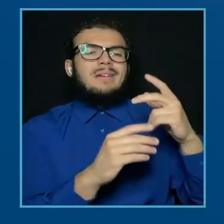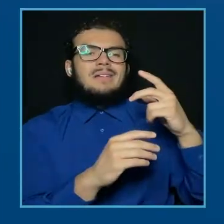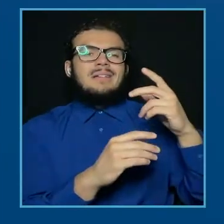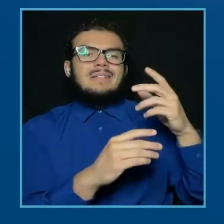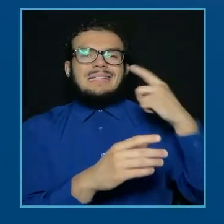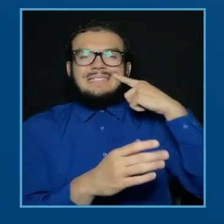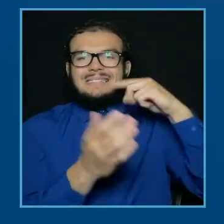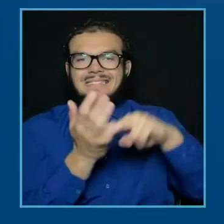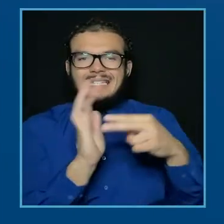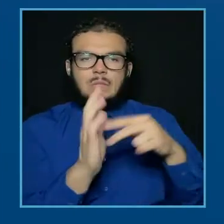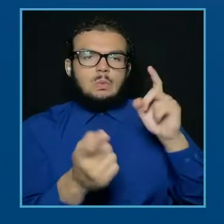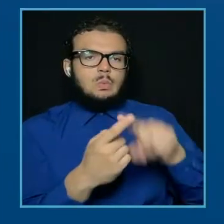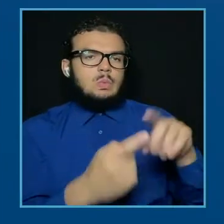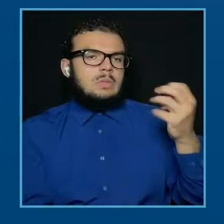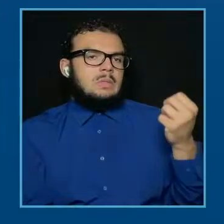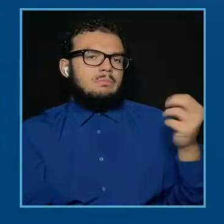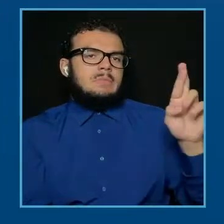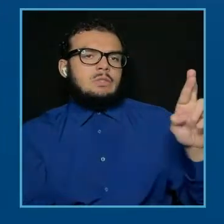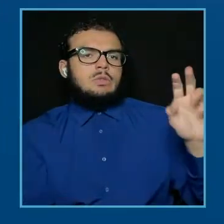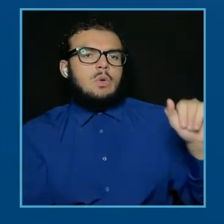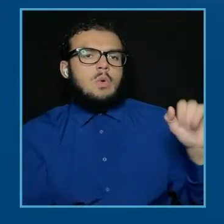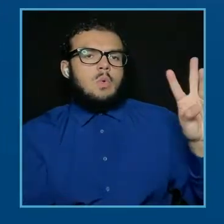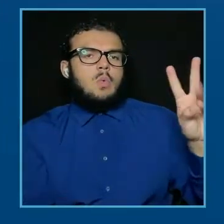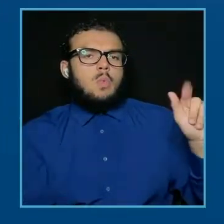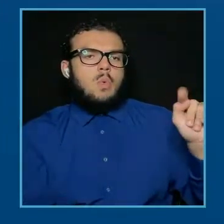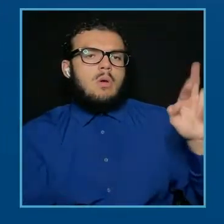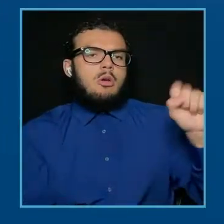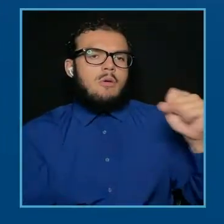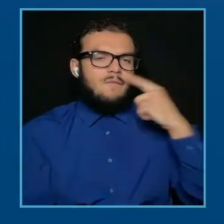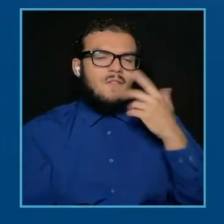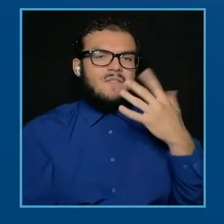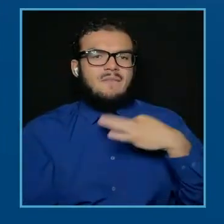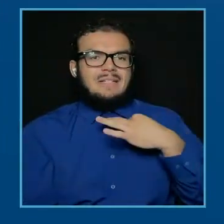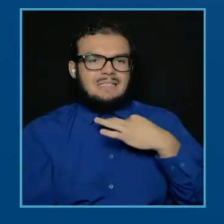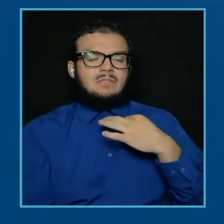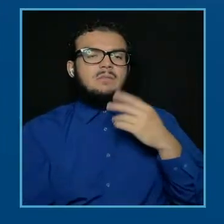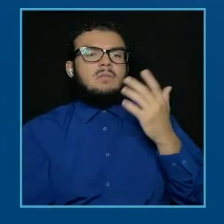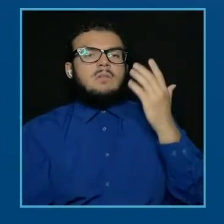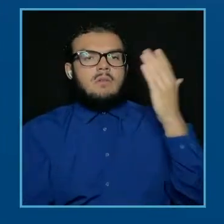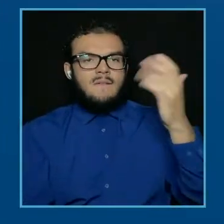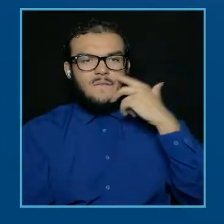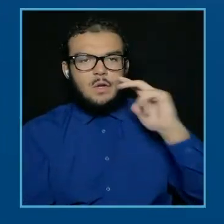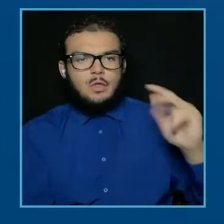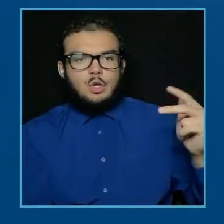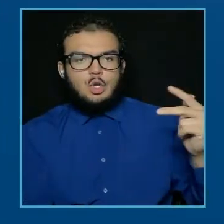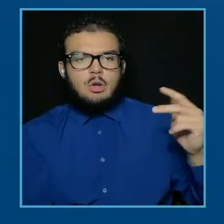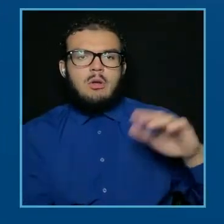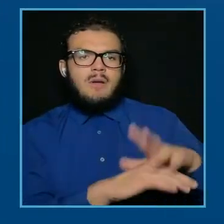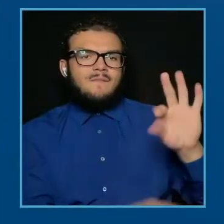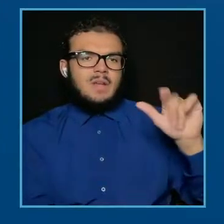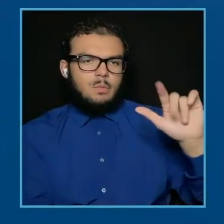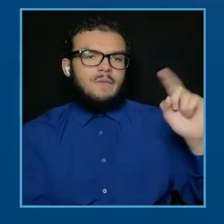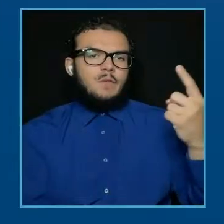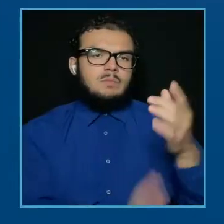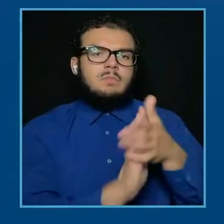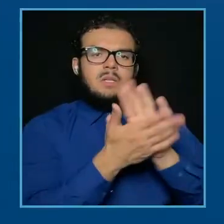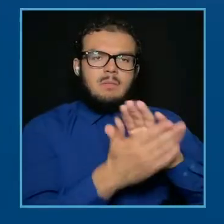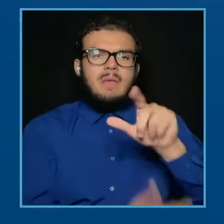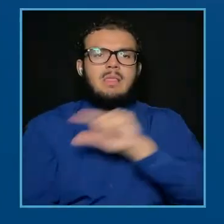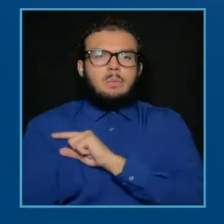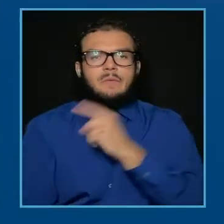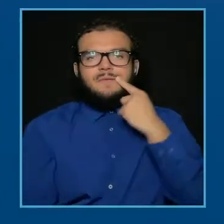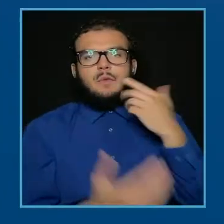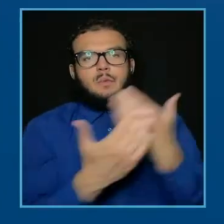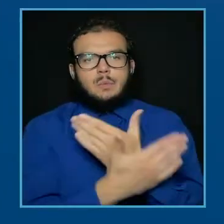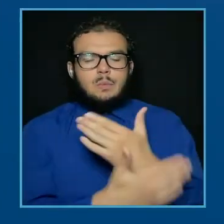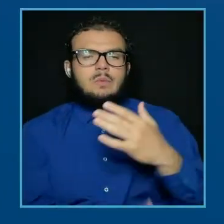is for the 5 candidates who are eligible for the 3rd ballot on February 1st to be eligible for the new balloting.